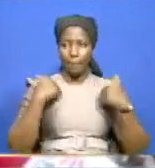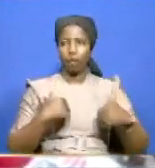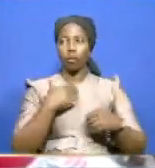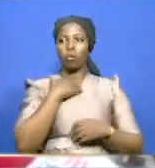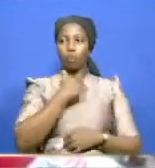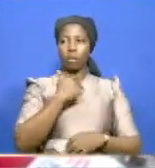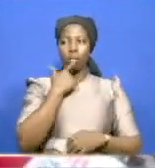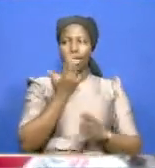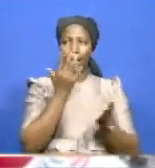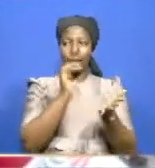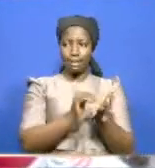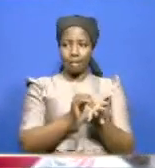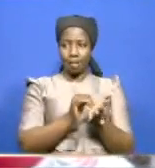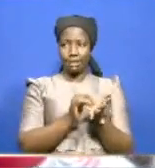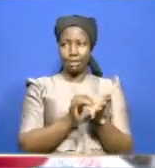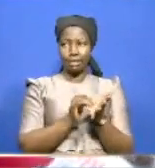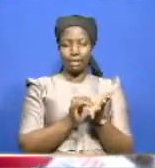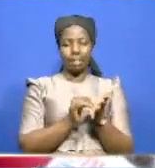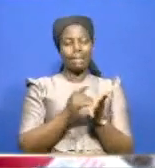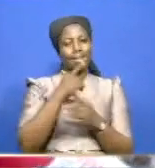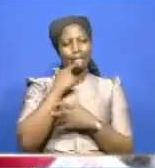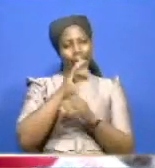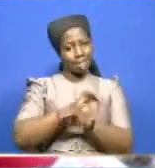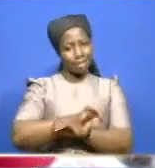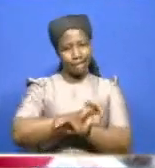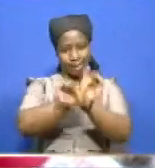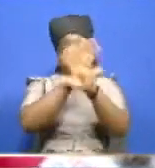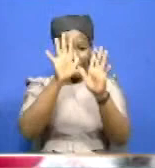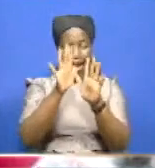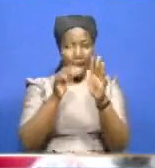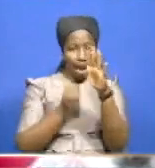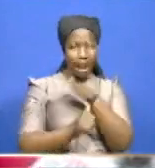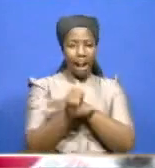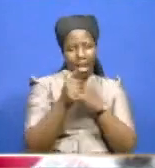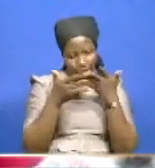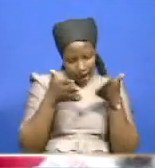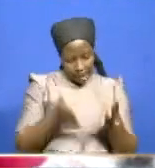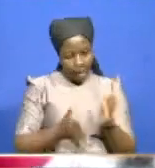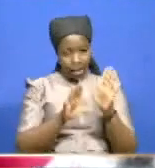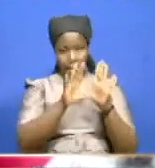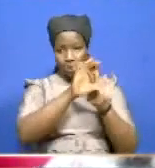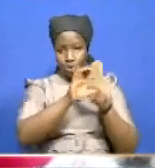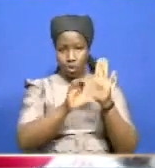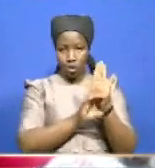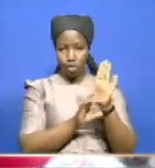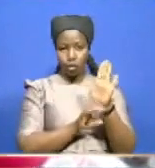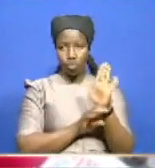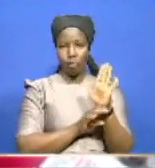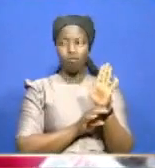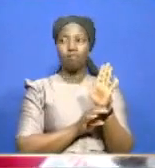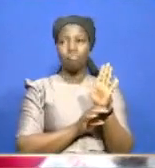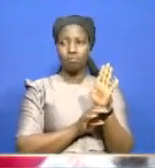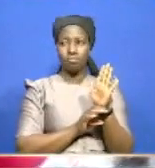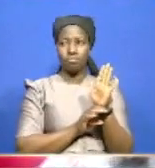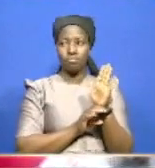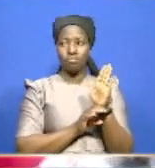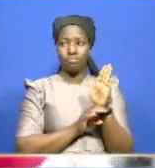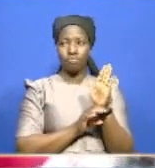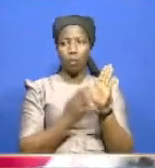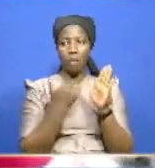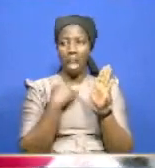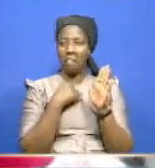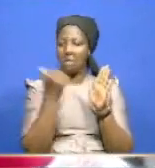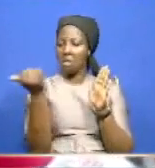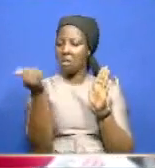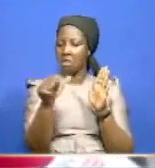reiterate and say emphatically that under the current constitution, there is no one